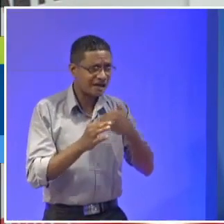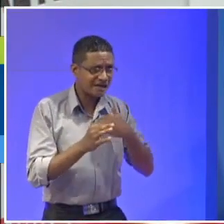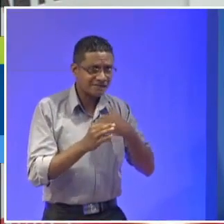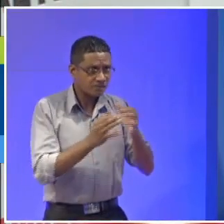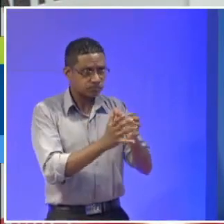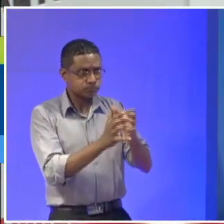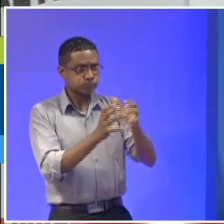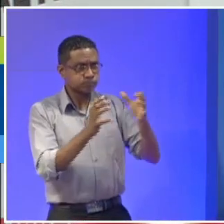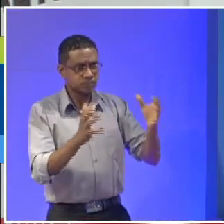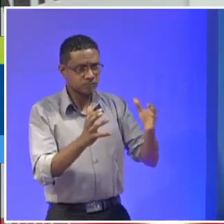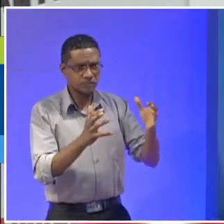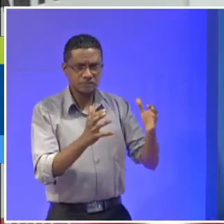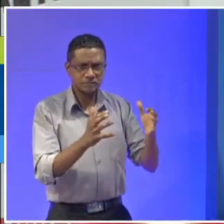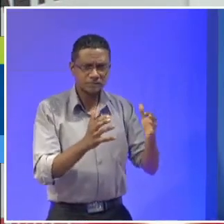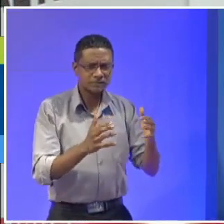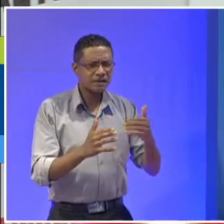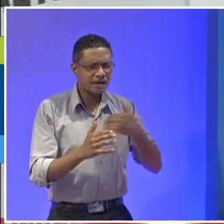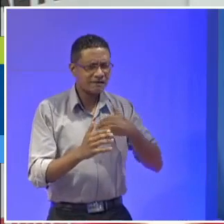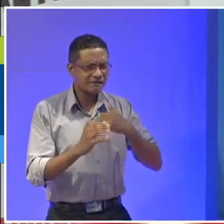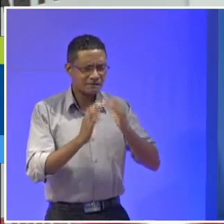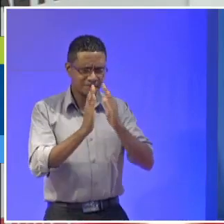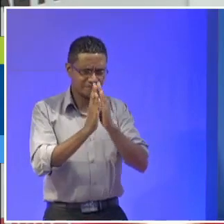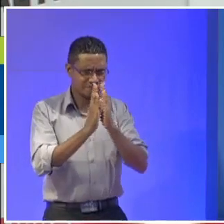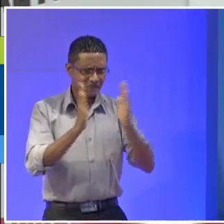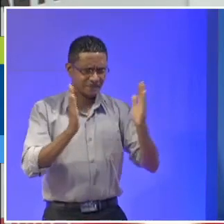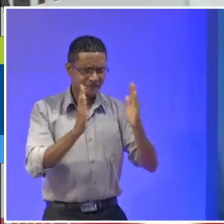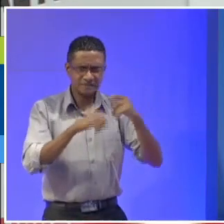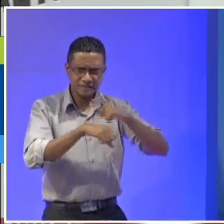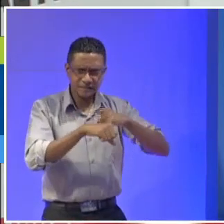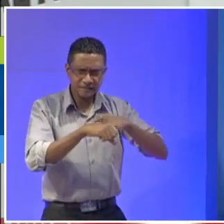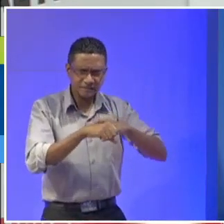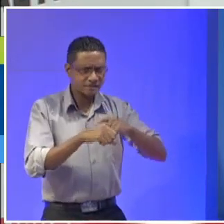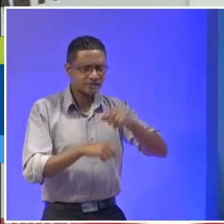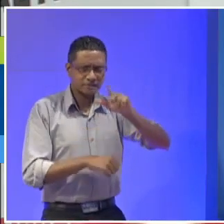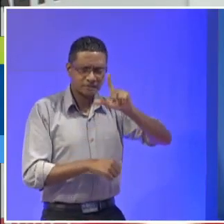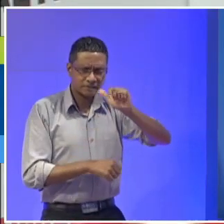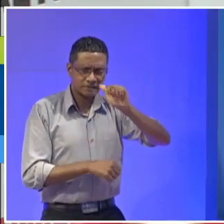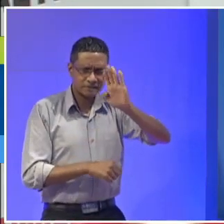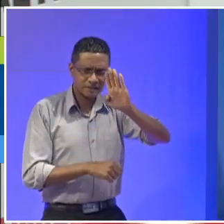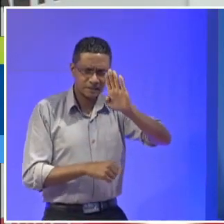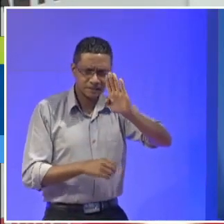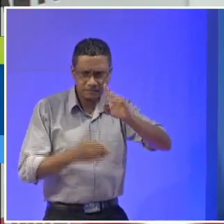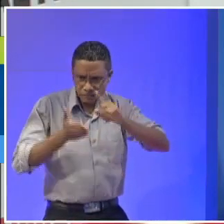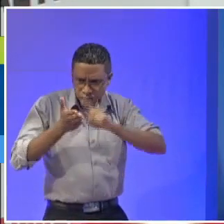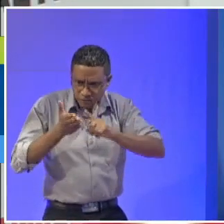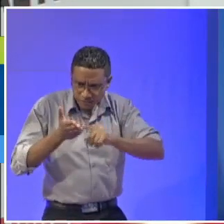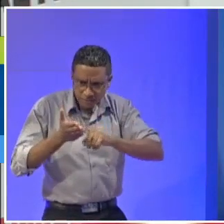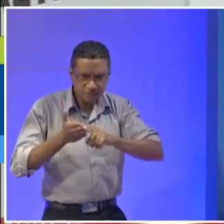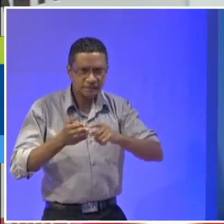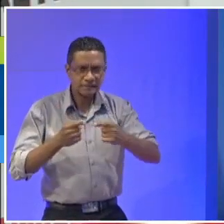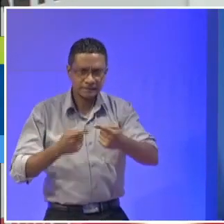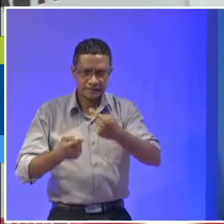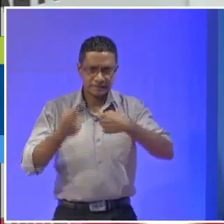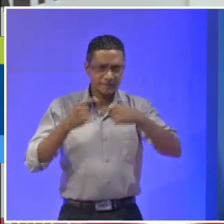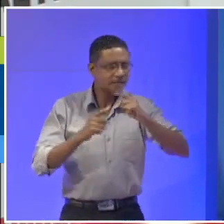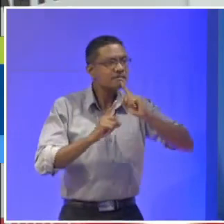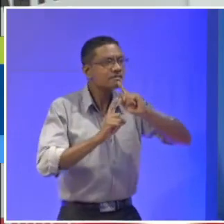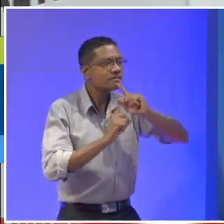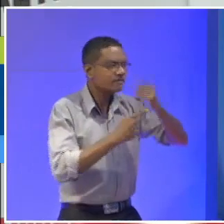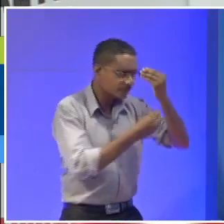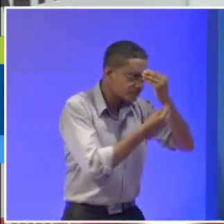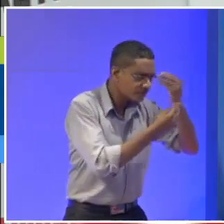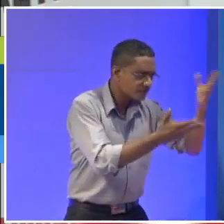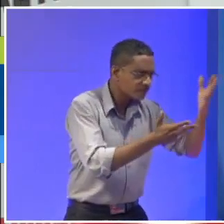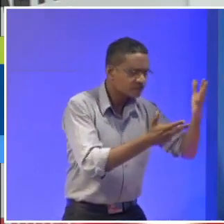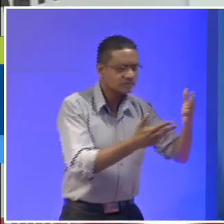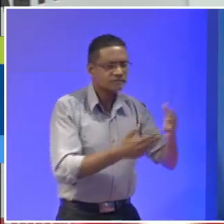time in certain instances in terms of the laboratory results getting back to patients. The CMOHs who are responsible for contact tracing are